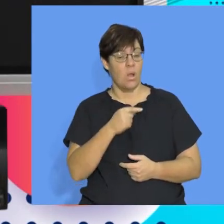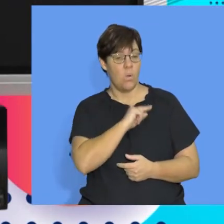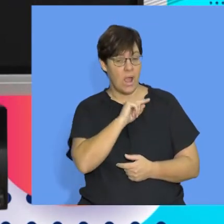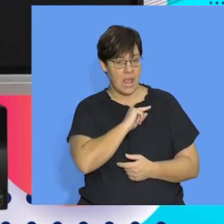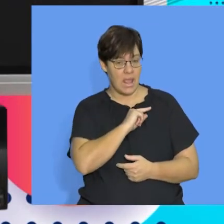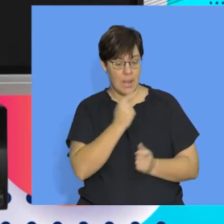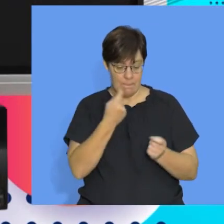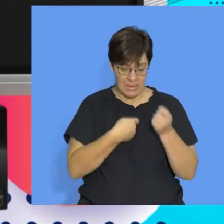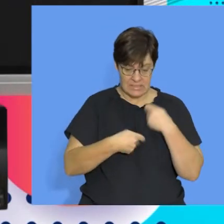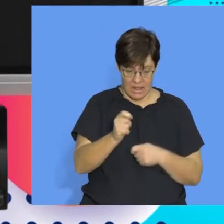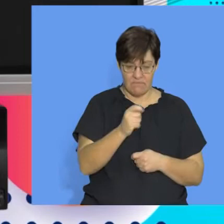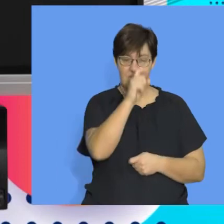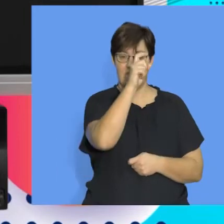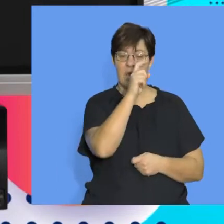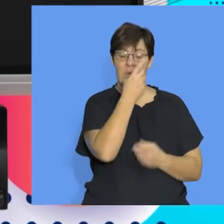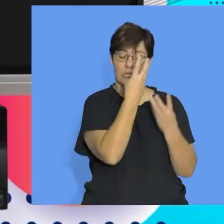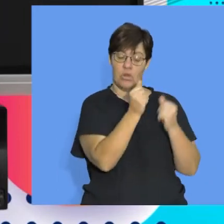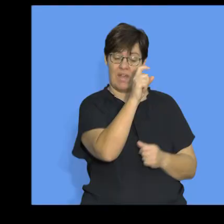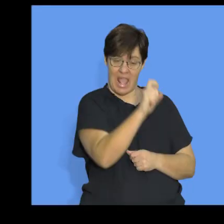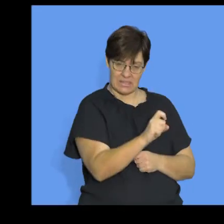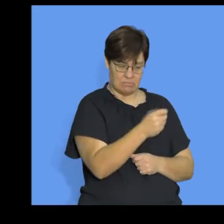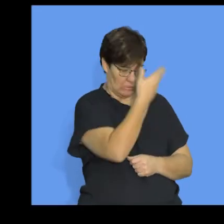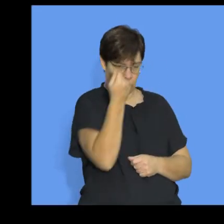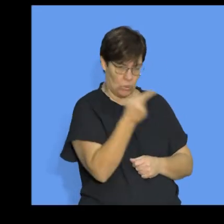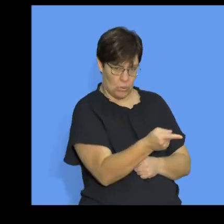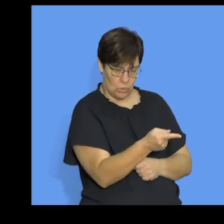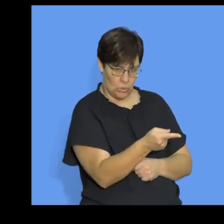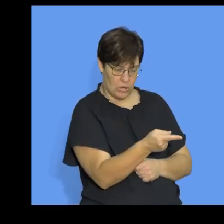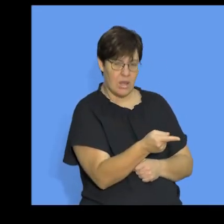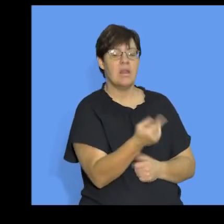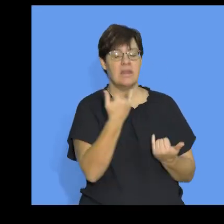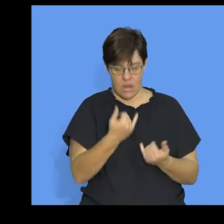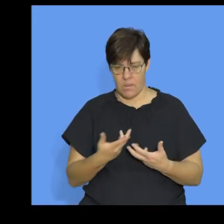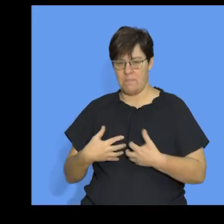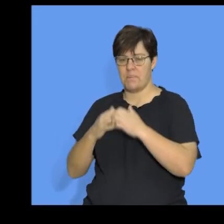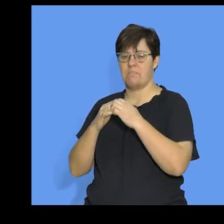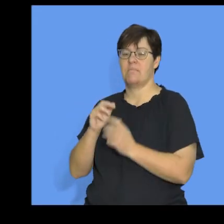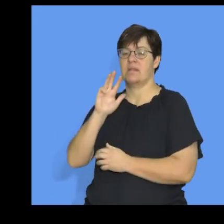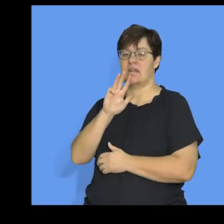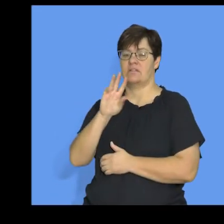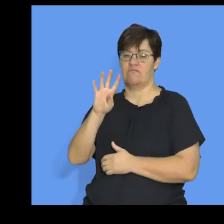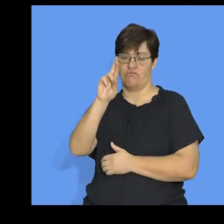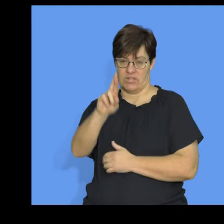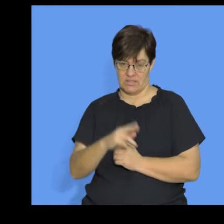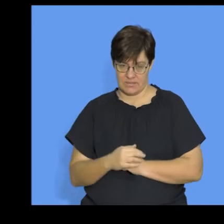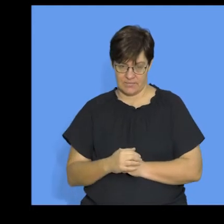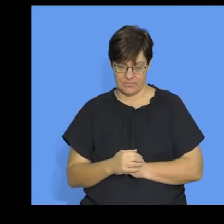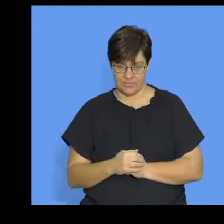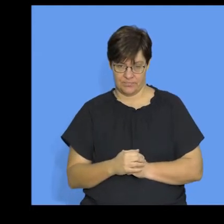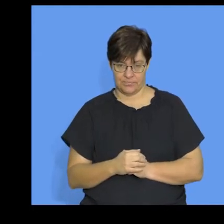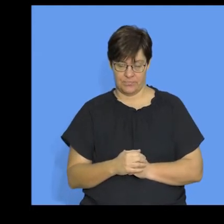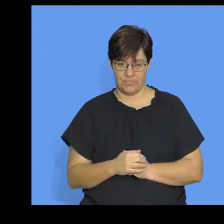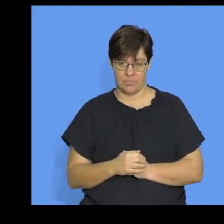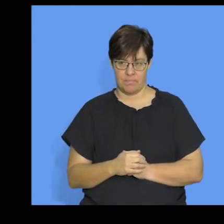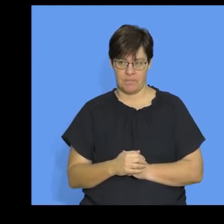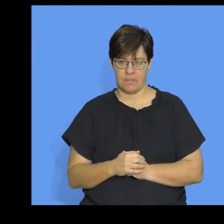for X, which was your unknown, you came up to a figure of 94 Rand. So, will